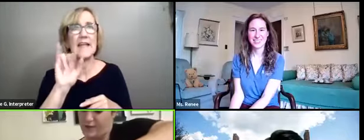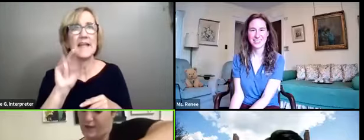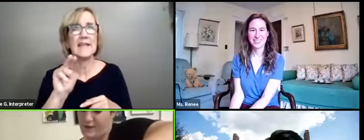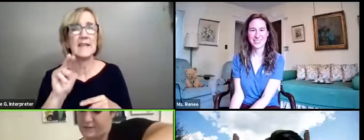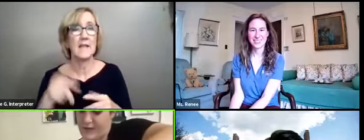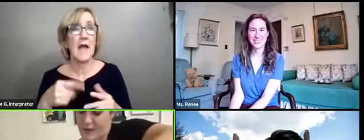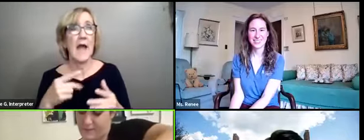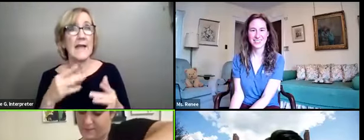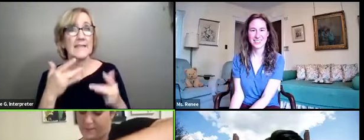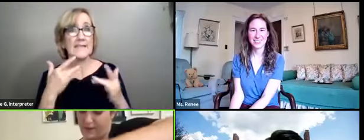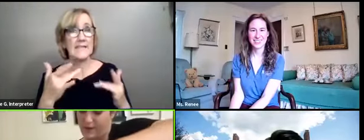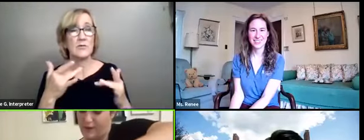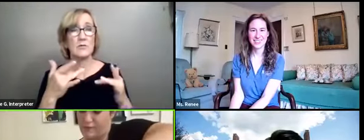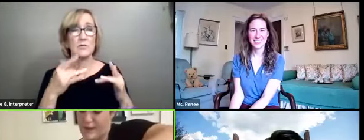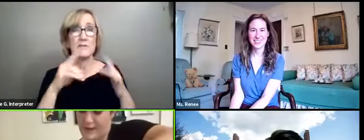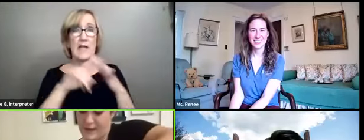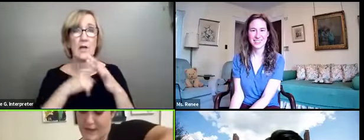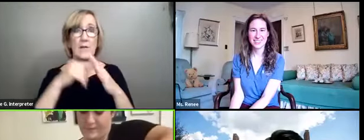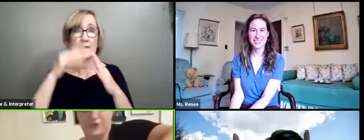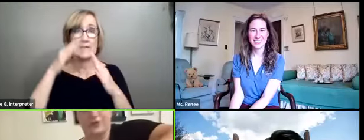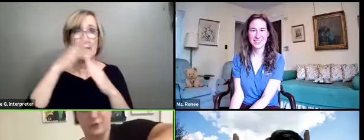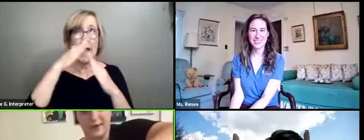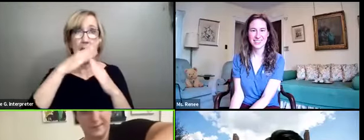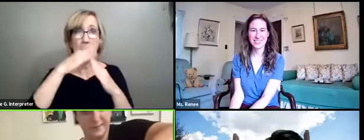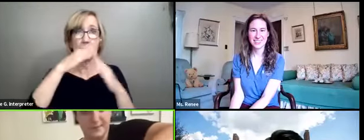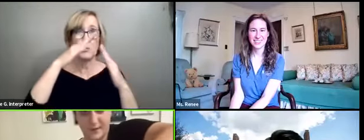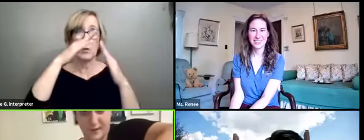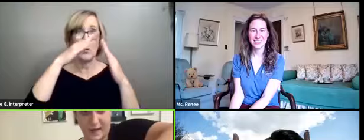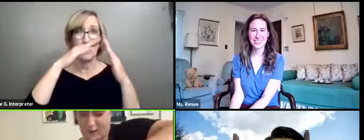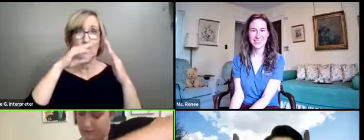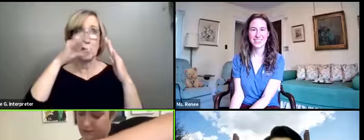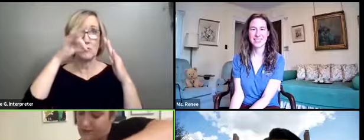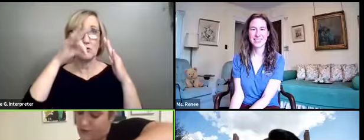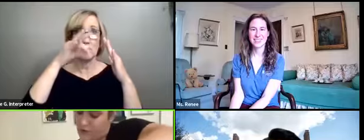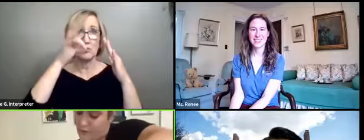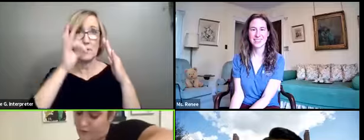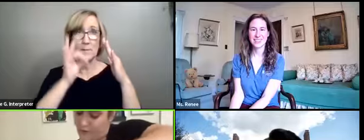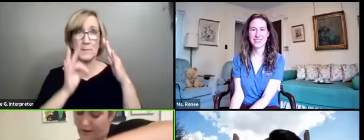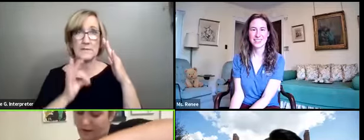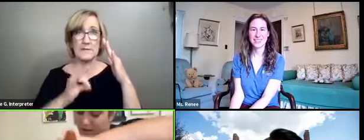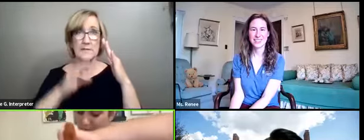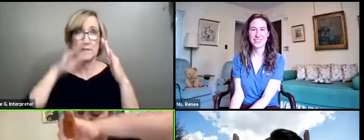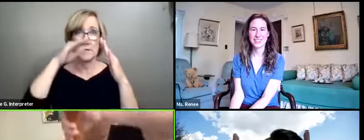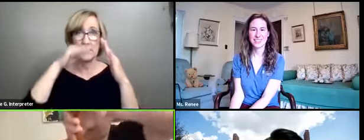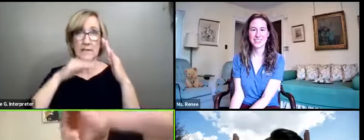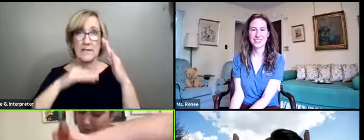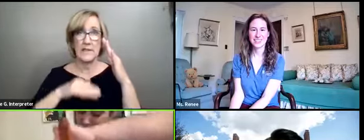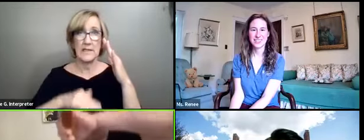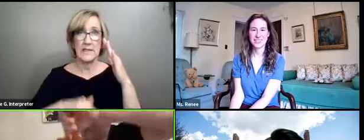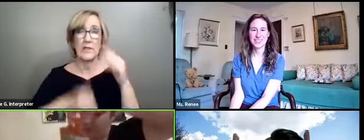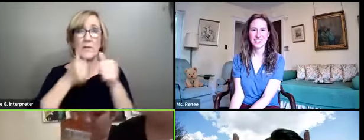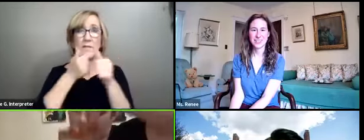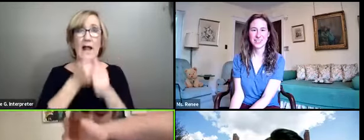always start at the top so I can catch drips, and you just kind of go with the grain of the wood.